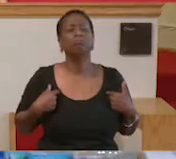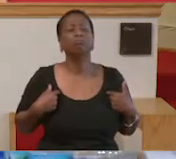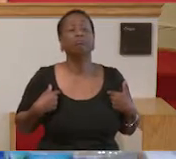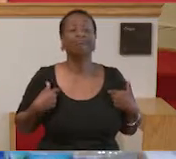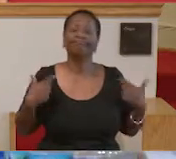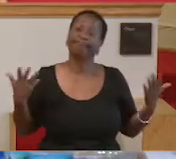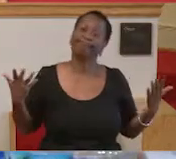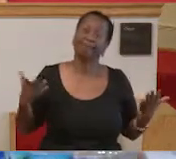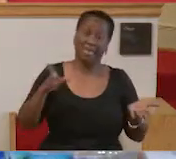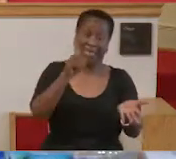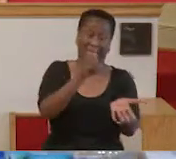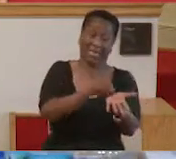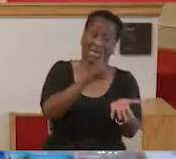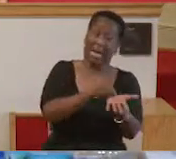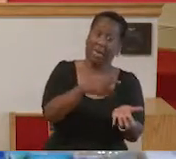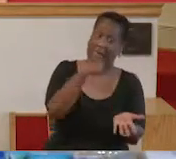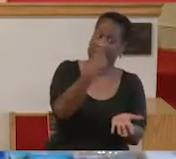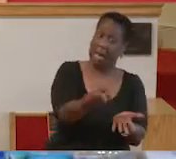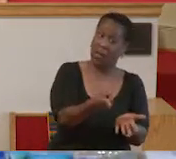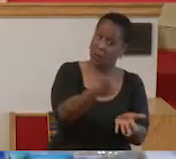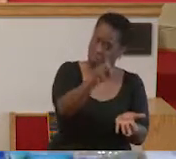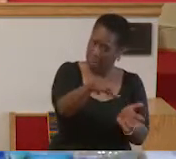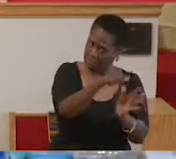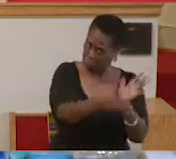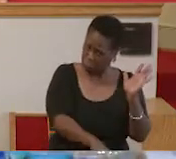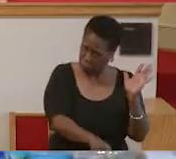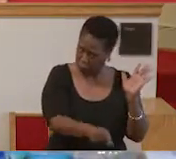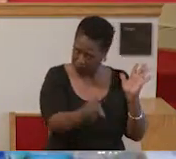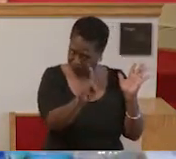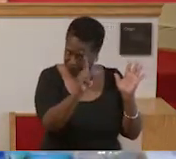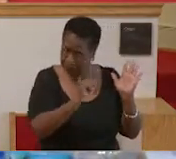when the doctors tell you you gotta have surgery